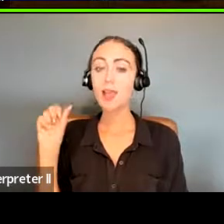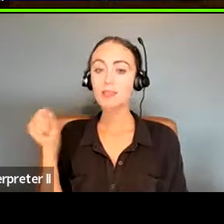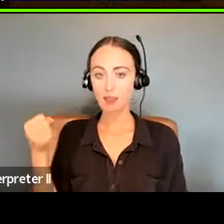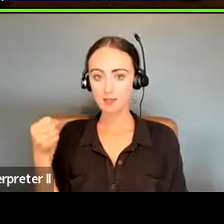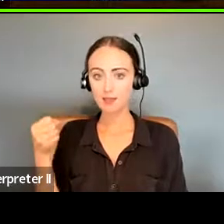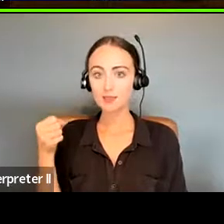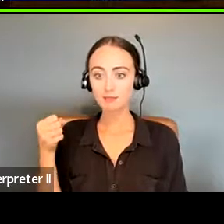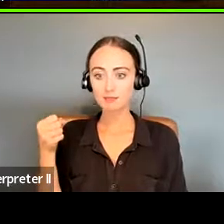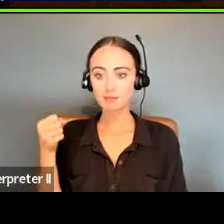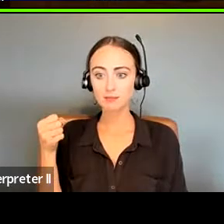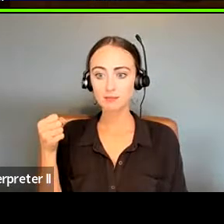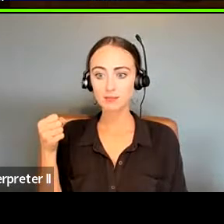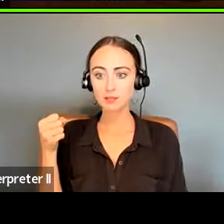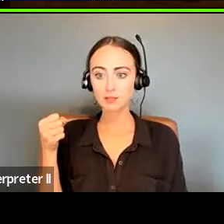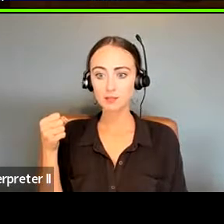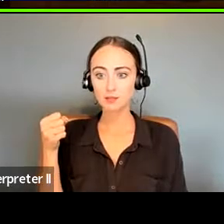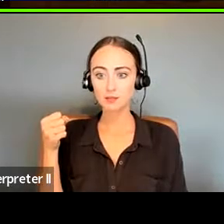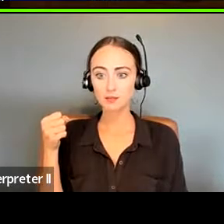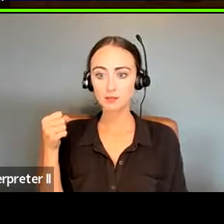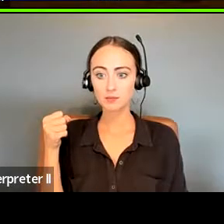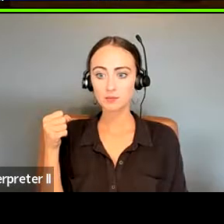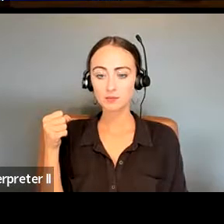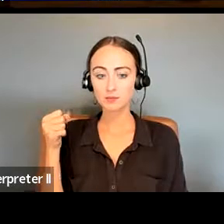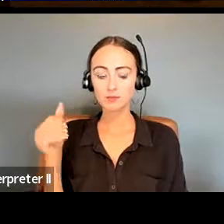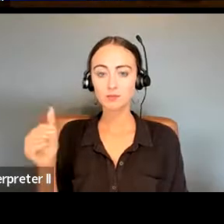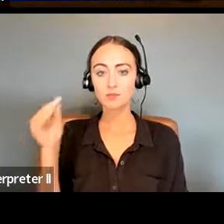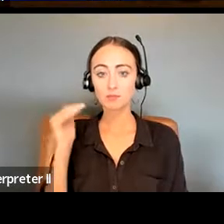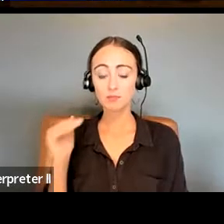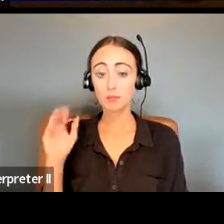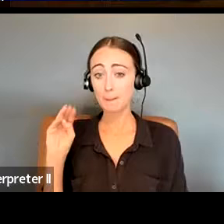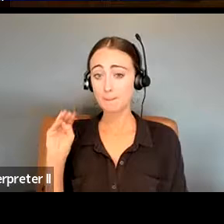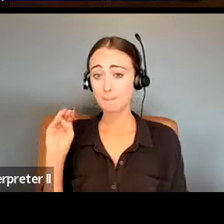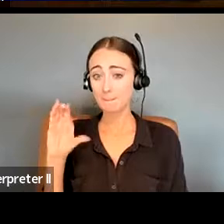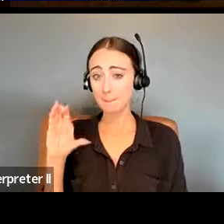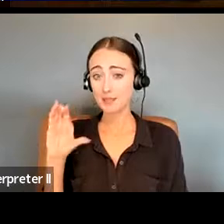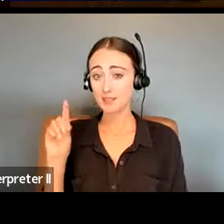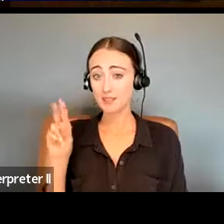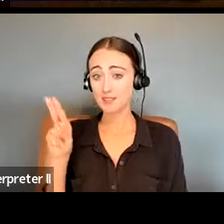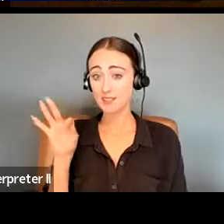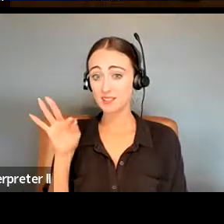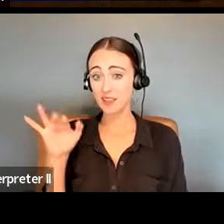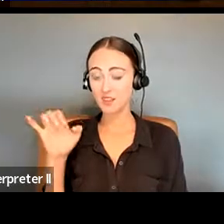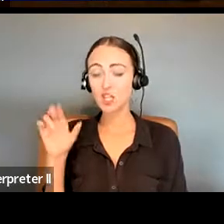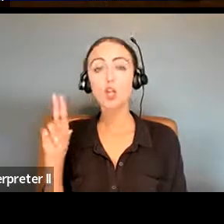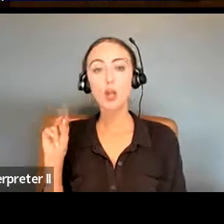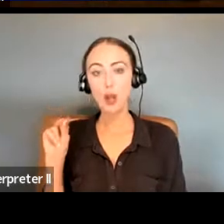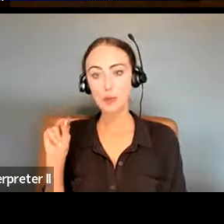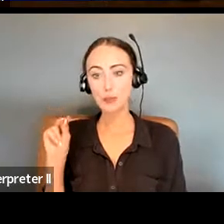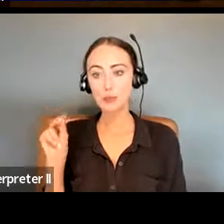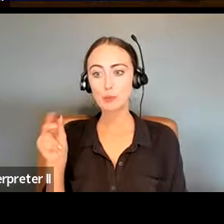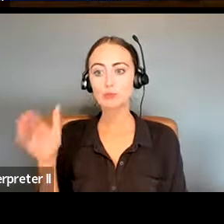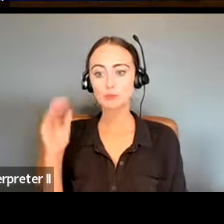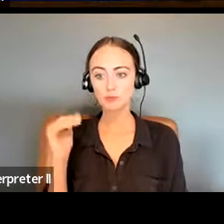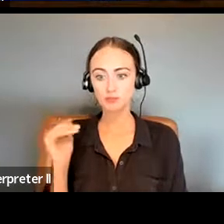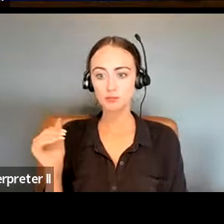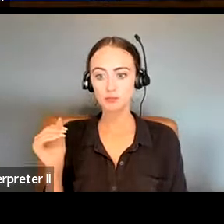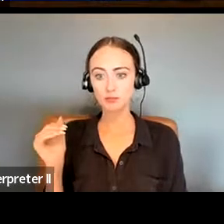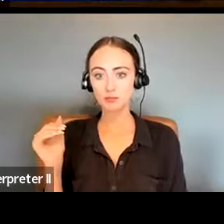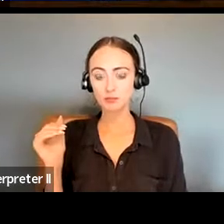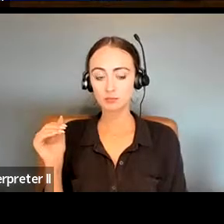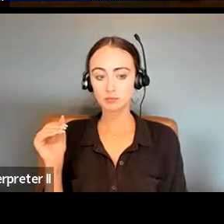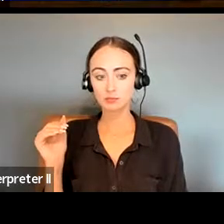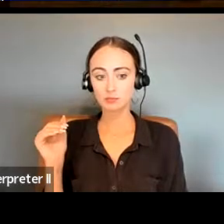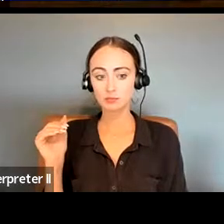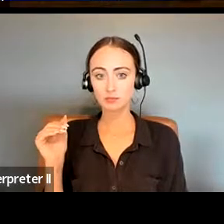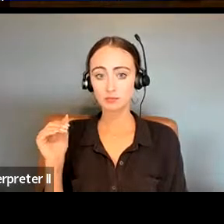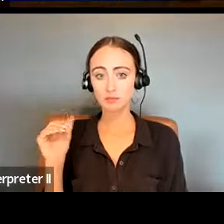Yes. Councilmember Lewis George votes yes. Councilmember McDuffie. No. Councilmember McDuffie votes no.